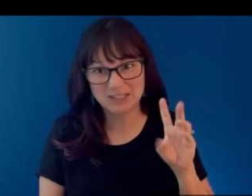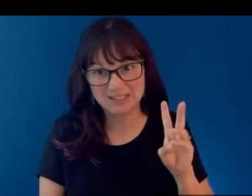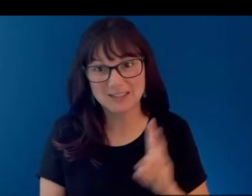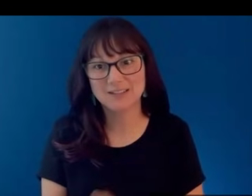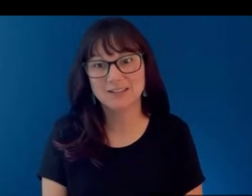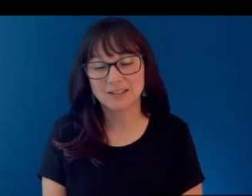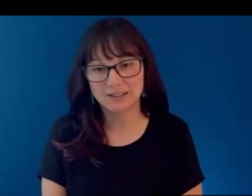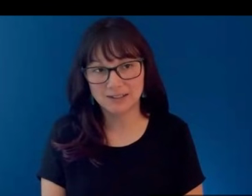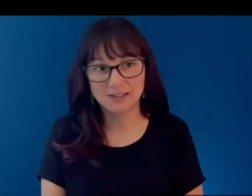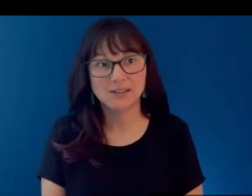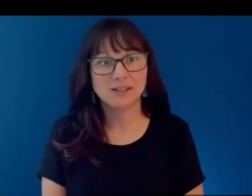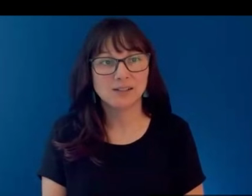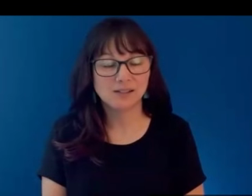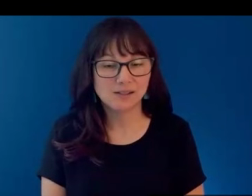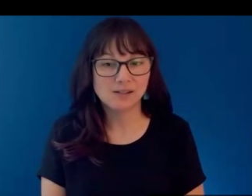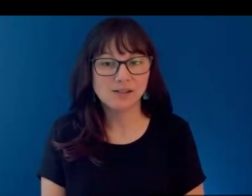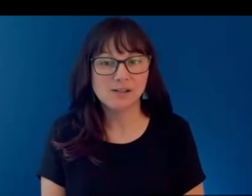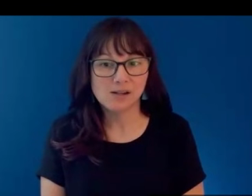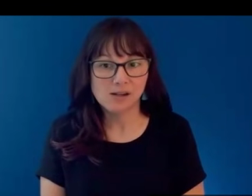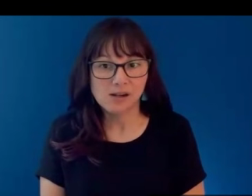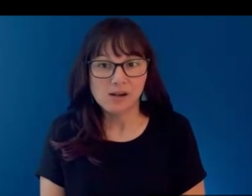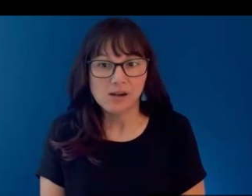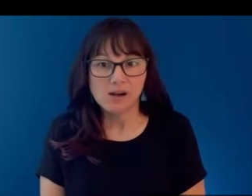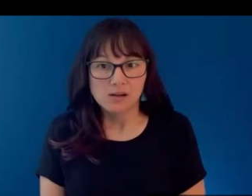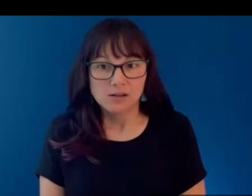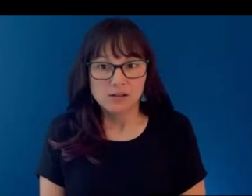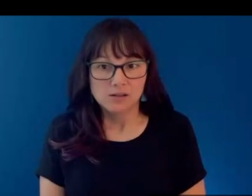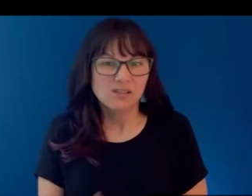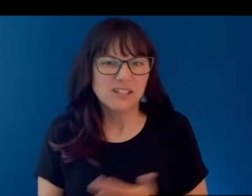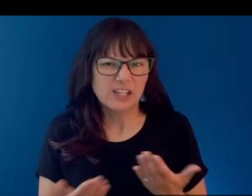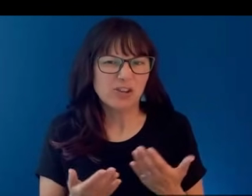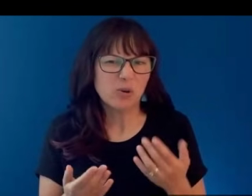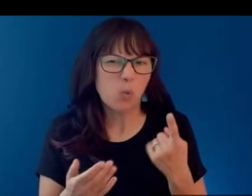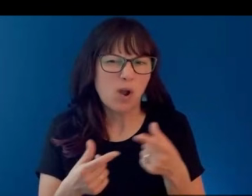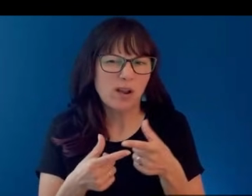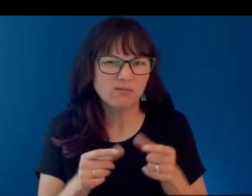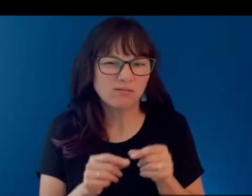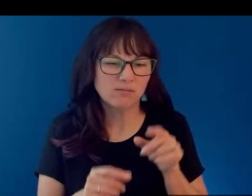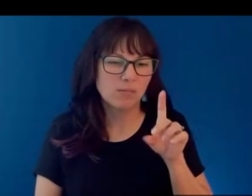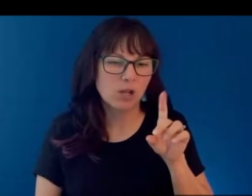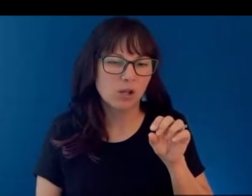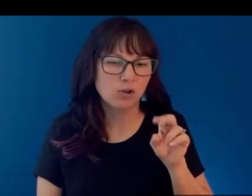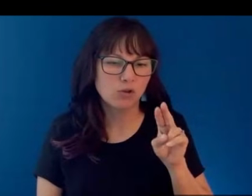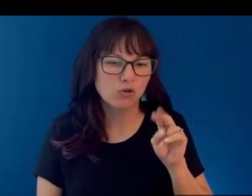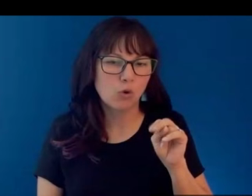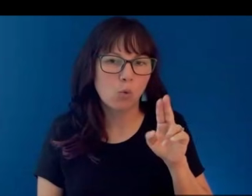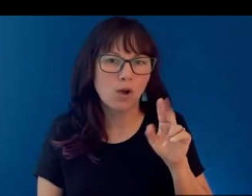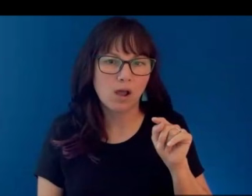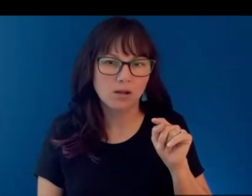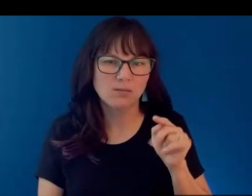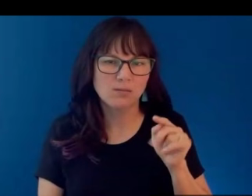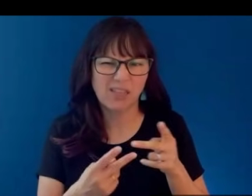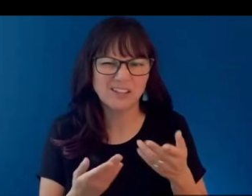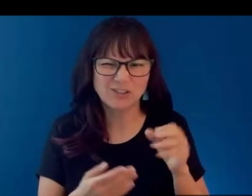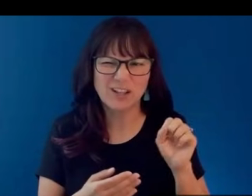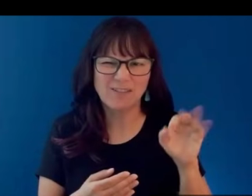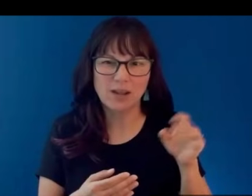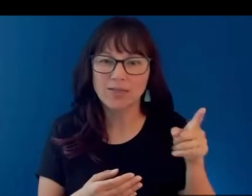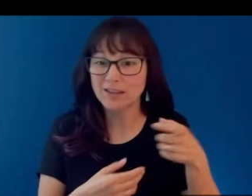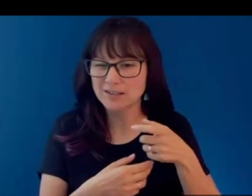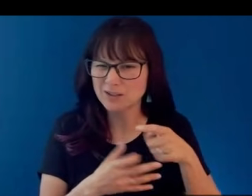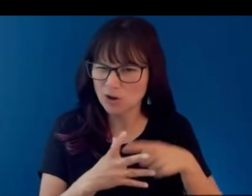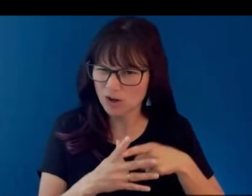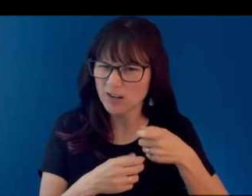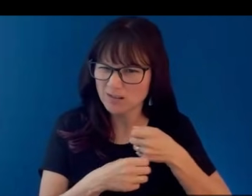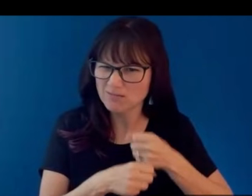Now, we have a donut shop here in Santa Fe, and they started making